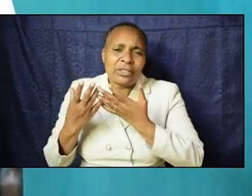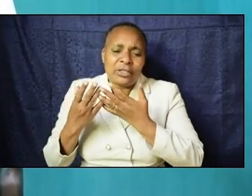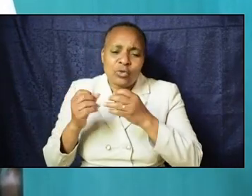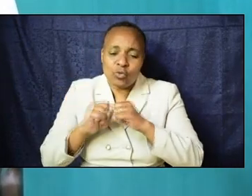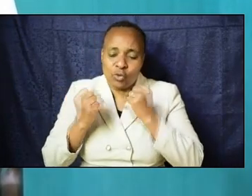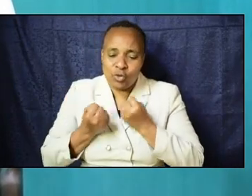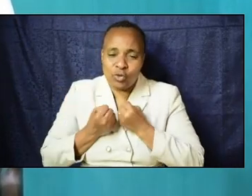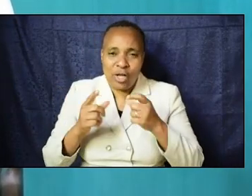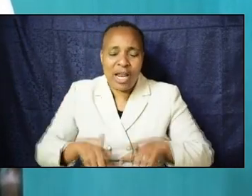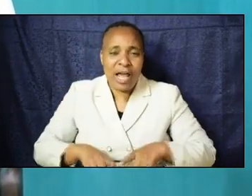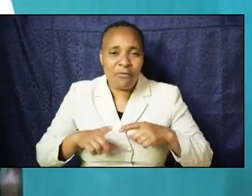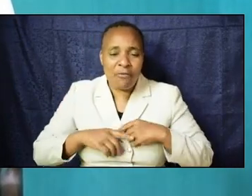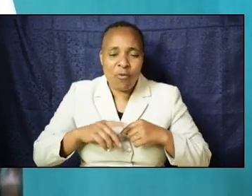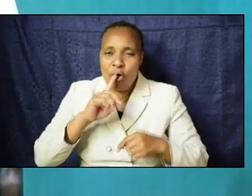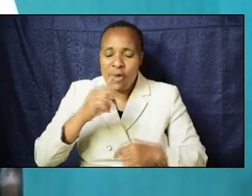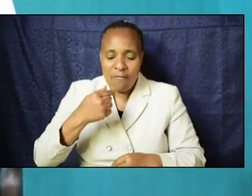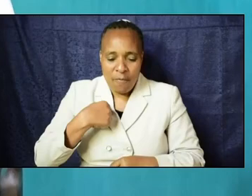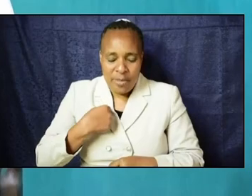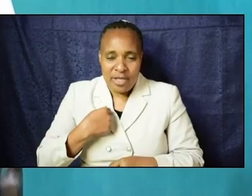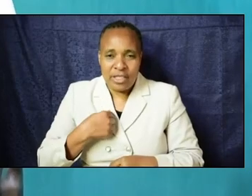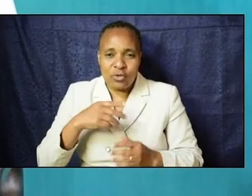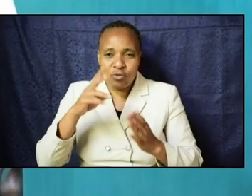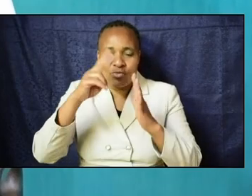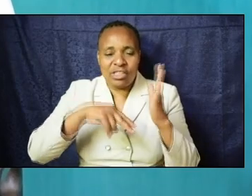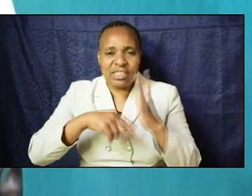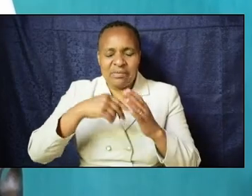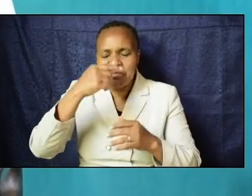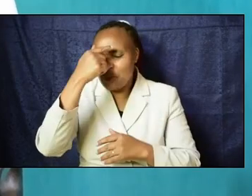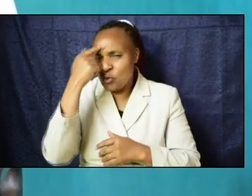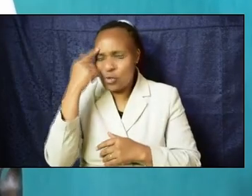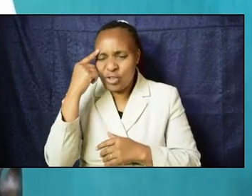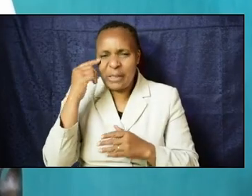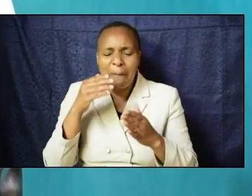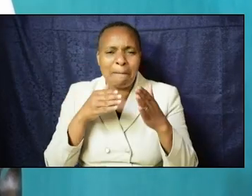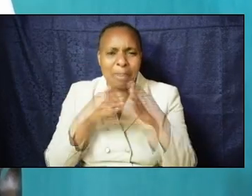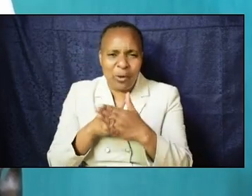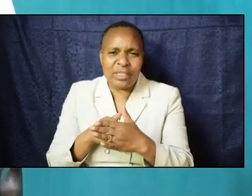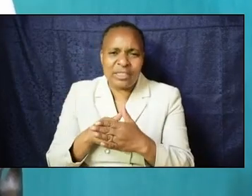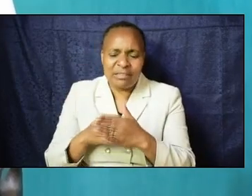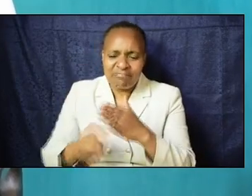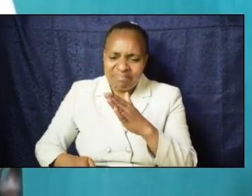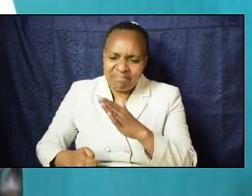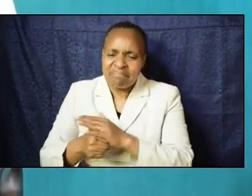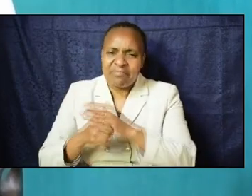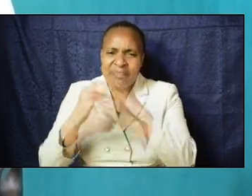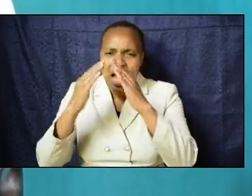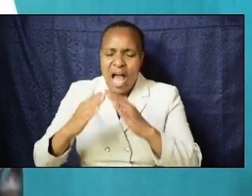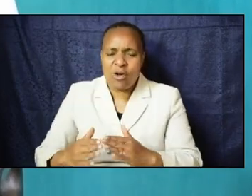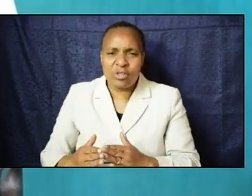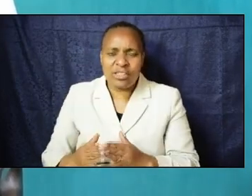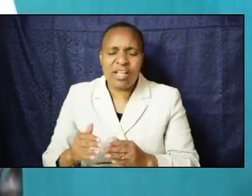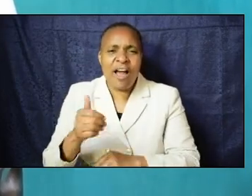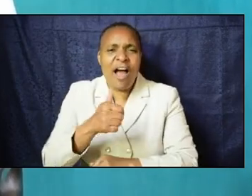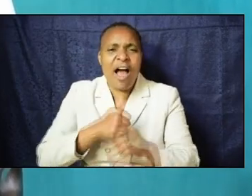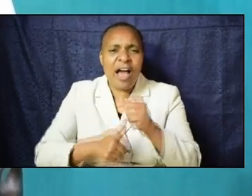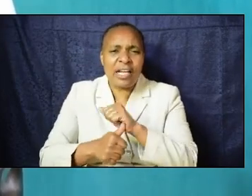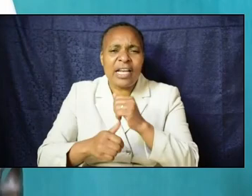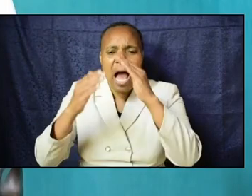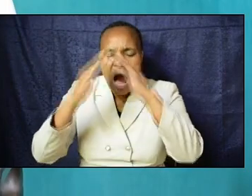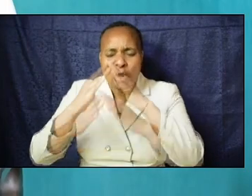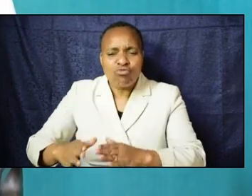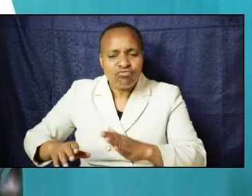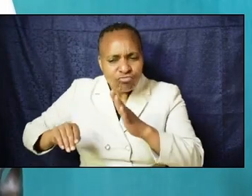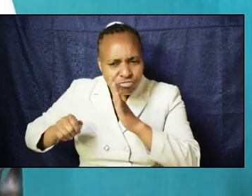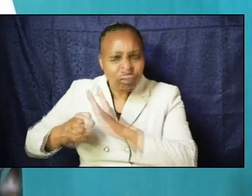life in order for me to read because I was locked up in the house. I was an inmate of sorts. I was under house arrest